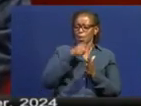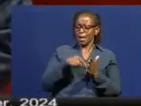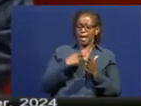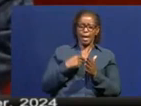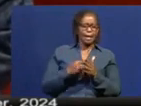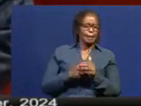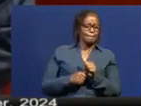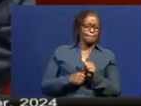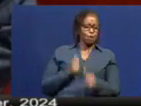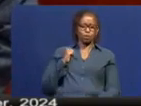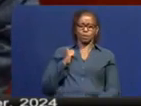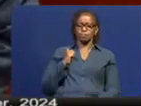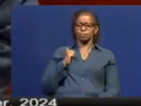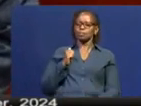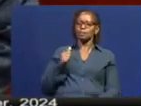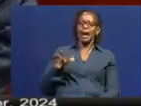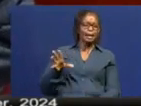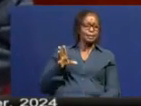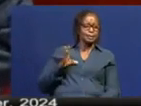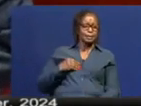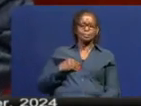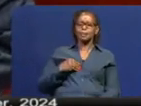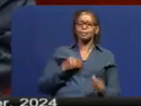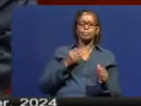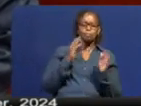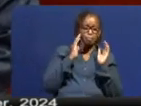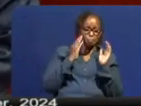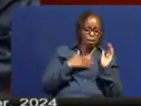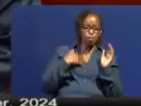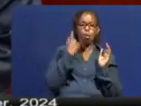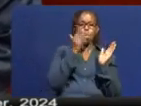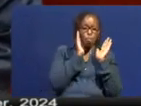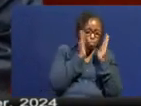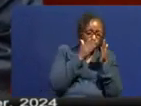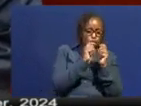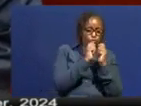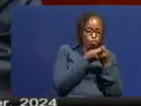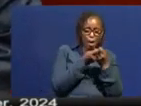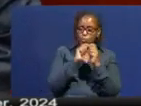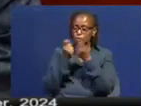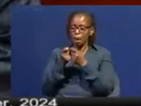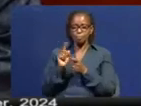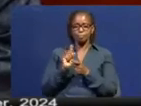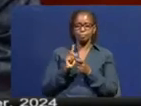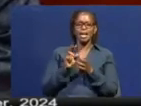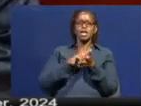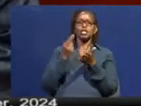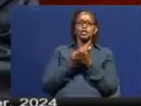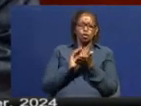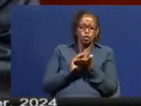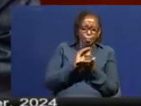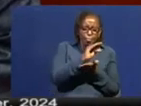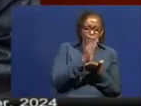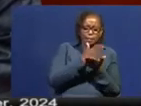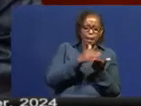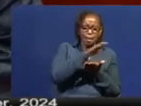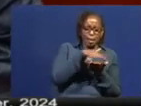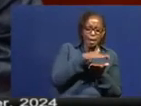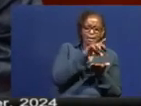Gachagua to accept tribal bigotry, Mr. Speaker, skewed resource allocation, and the